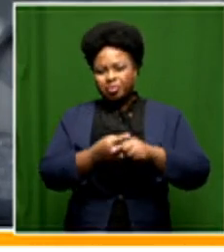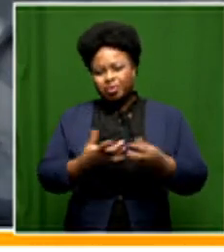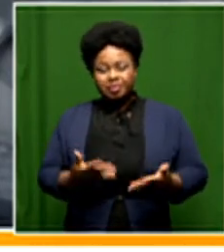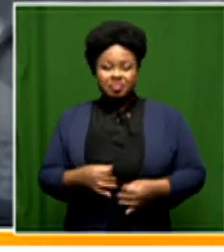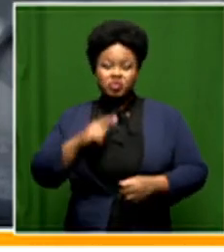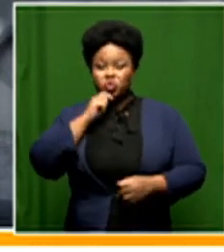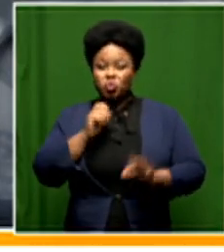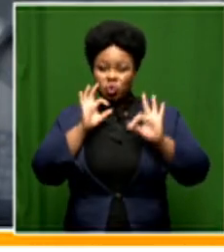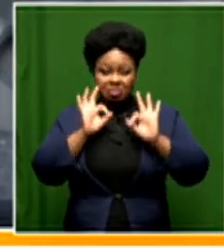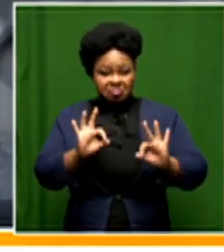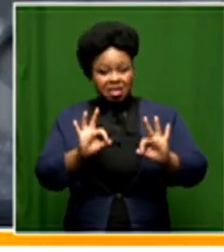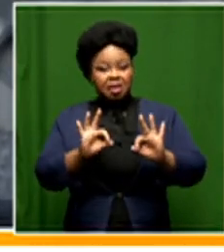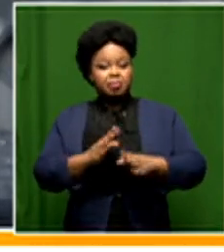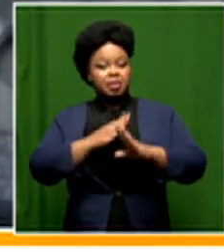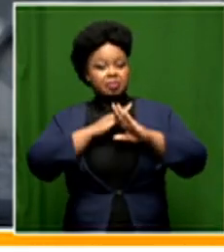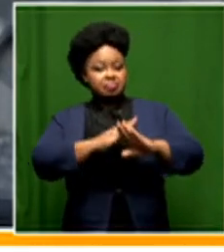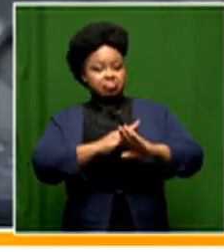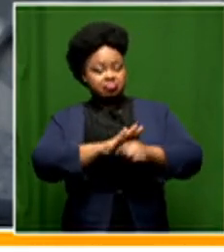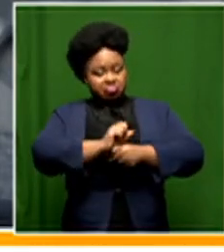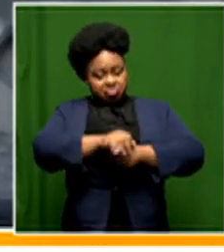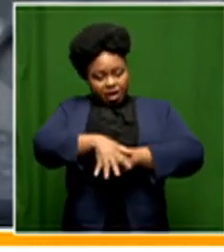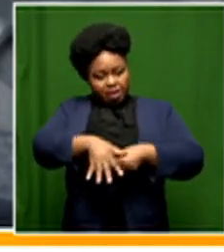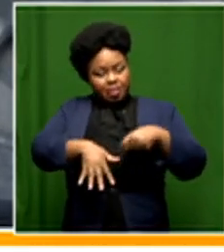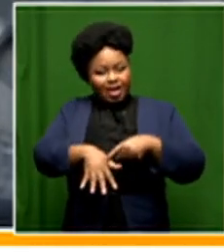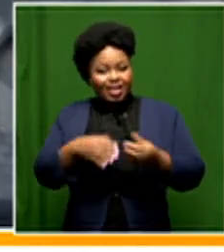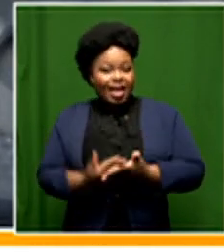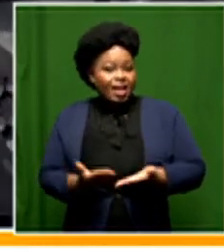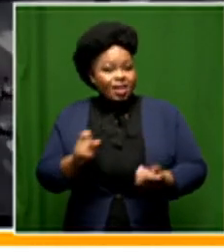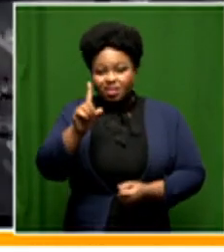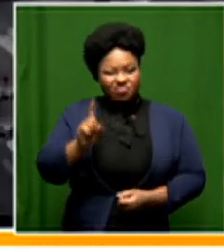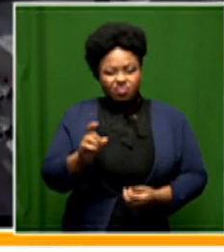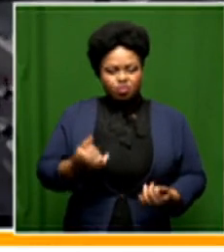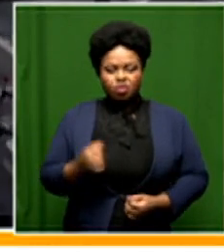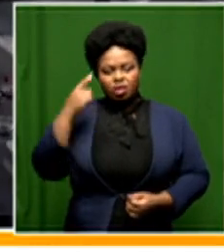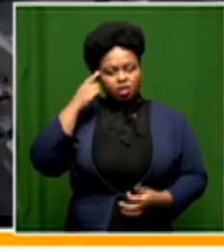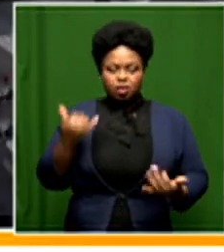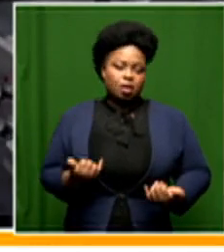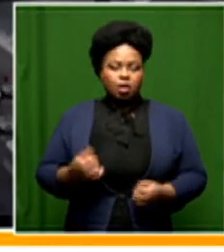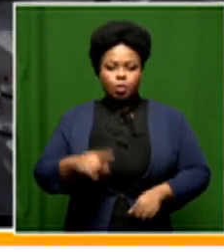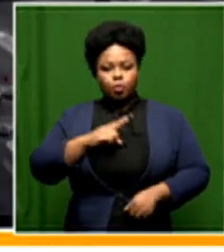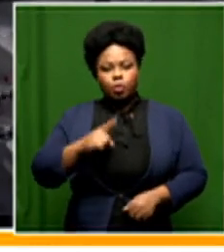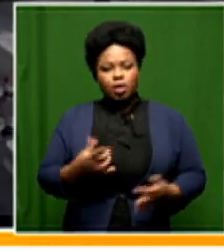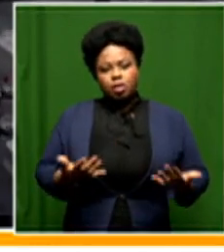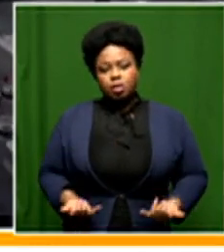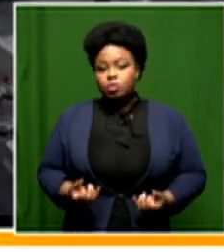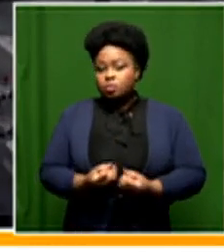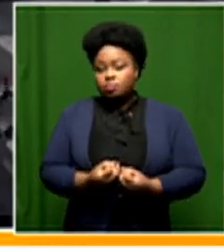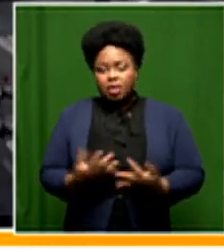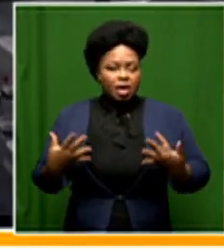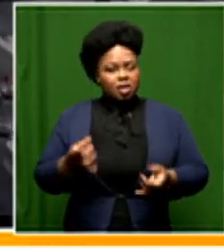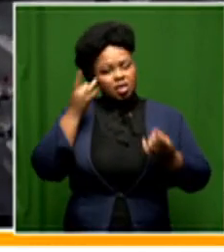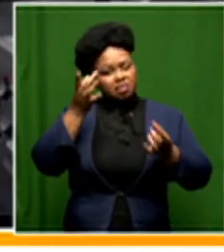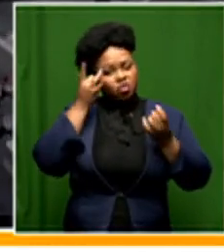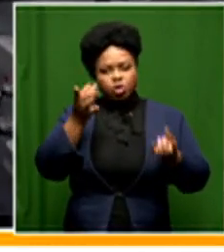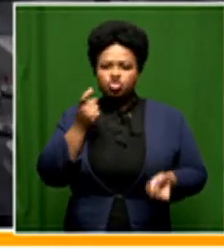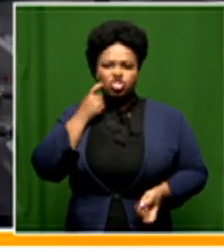will it be effective against new strains? And I think, in this time, obviously, where we can get so much